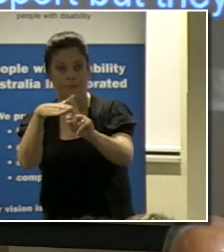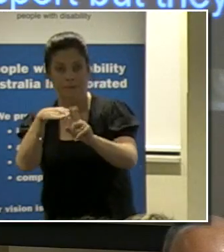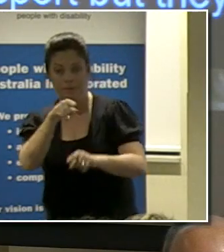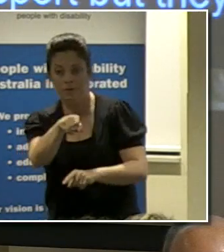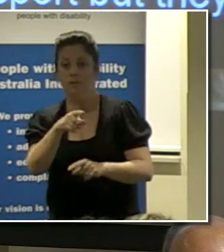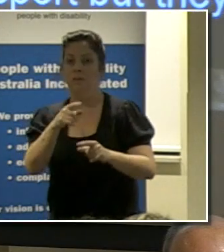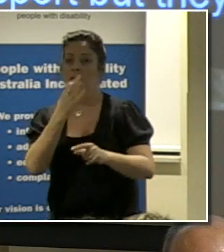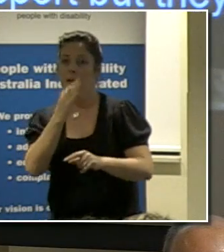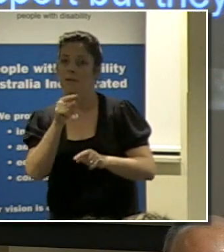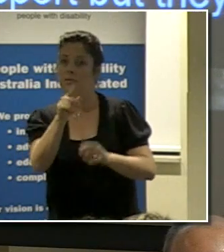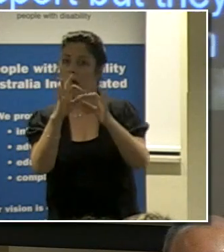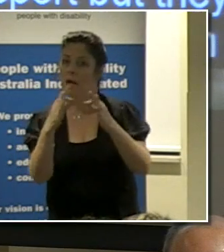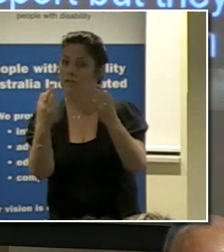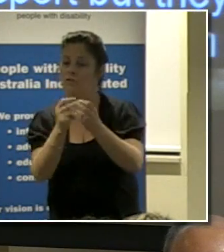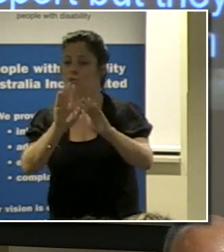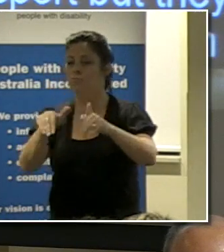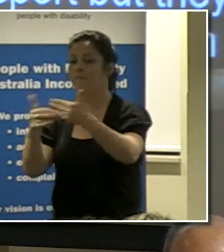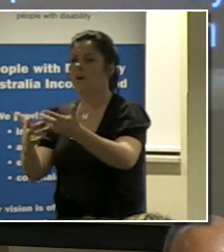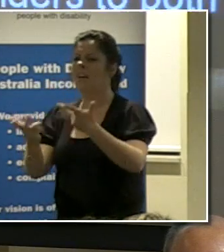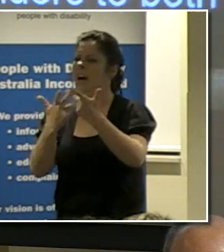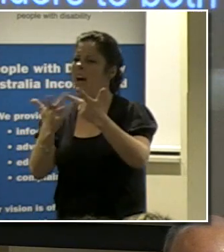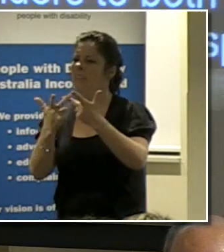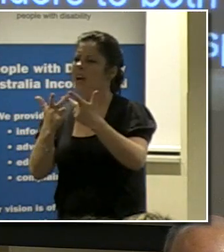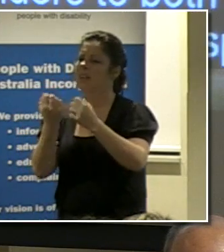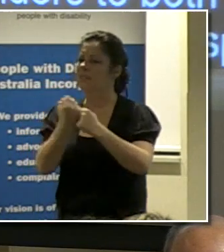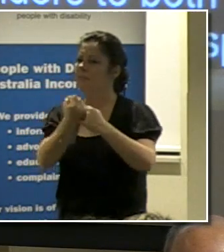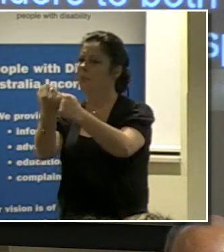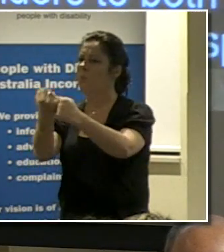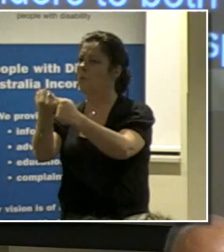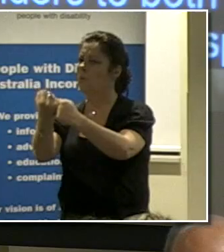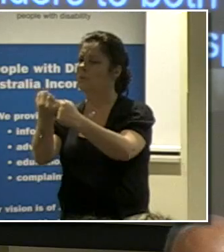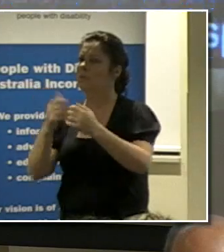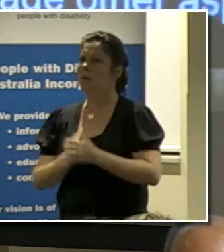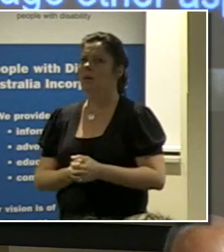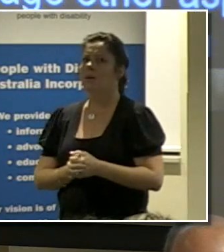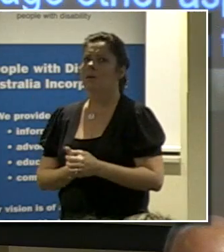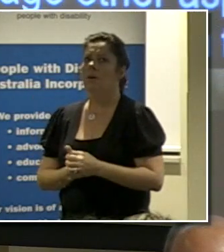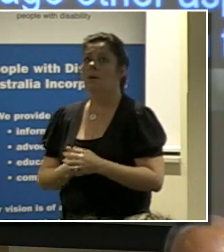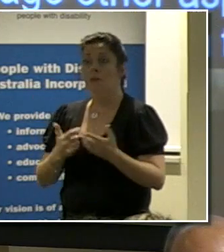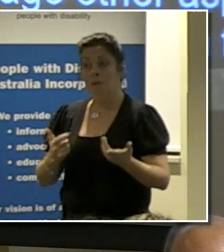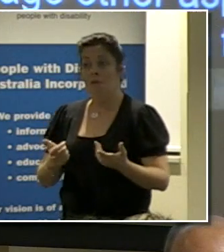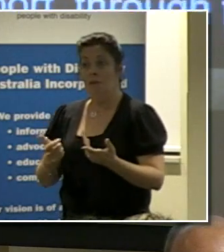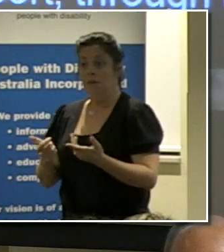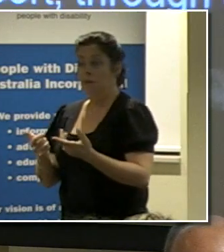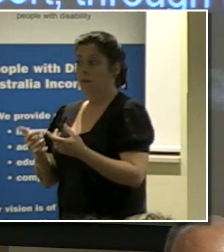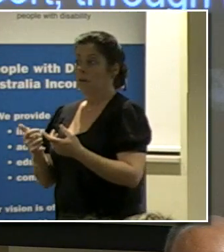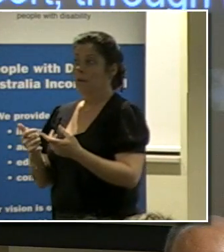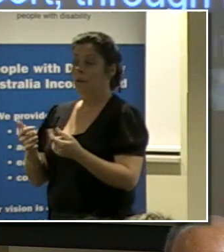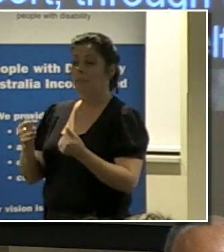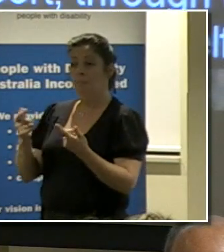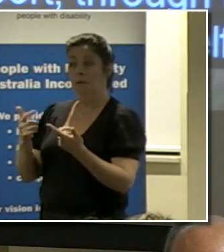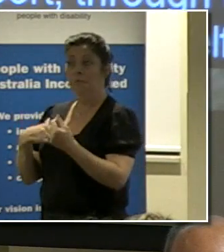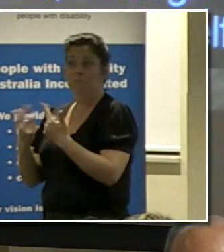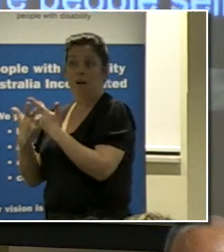and manage other aspects of their support, through to the reverse, where people self-manage everything apart from those bits